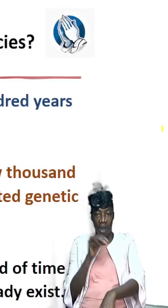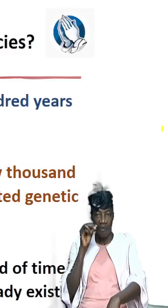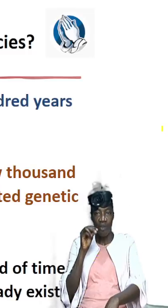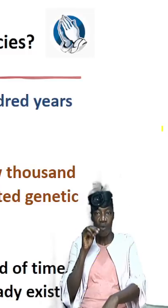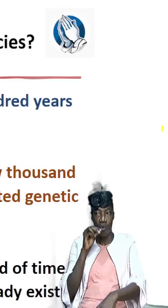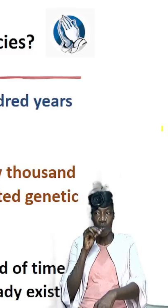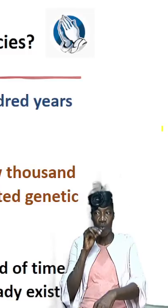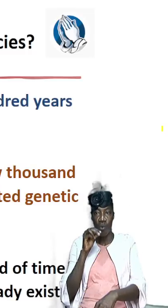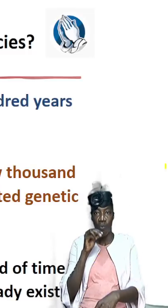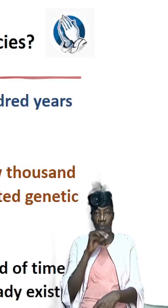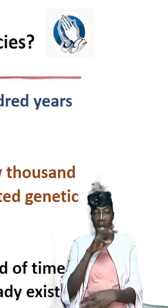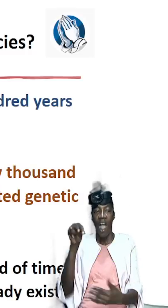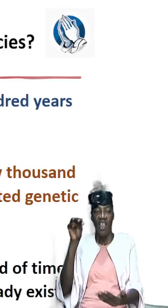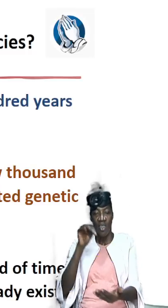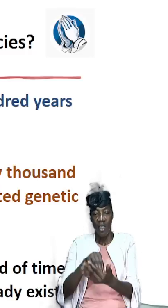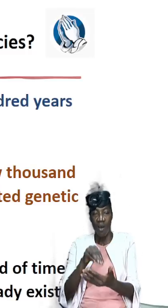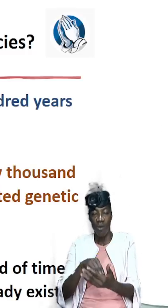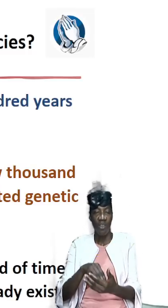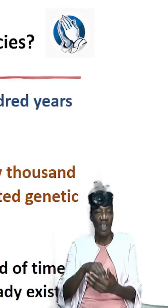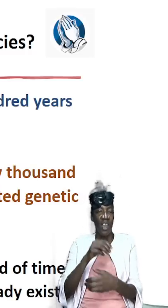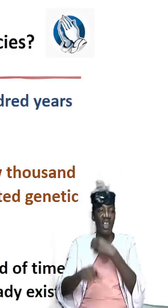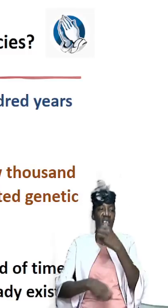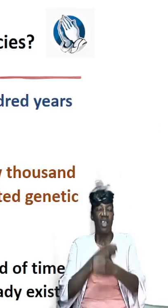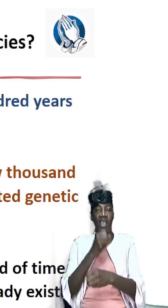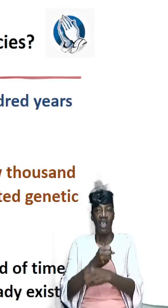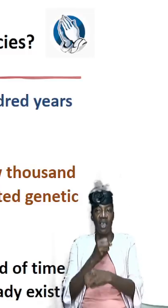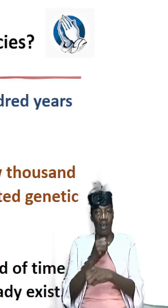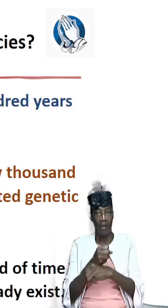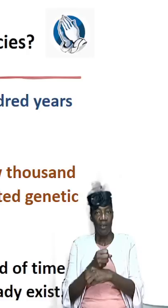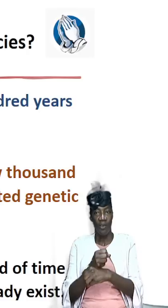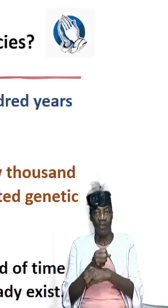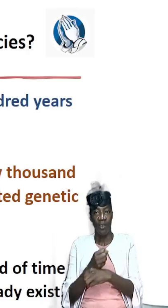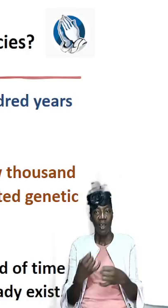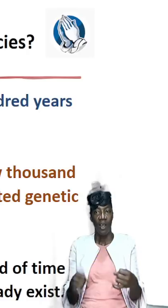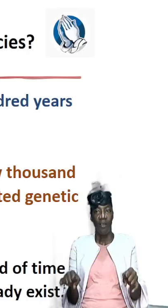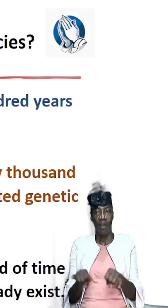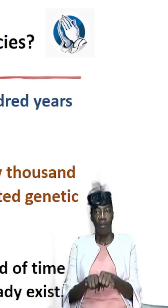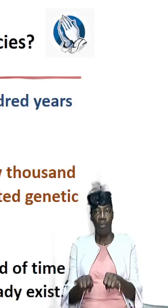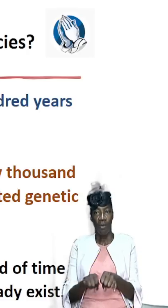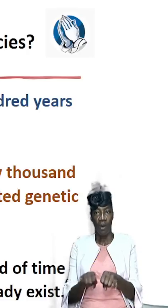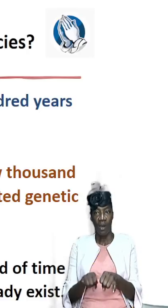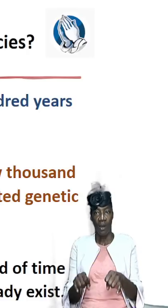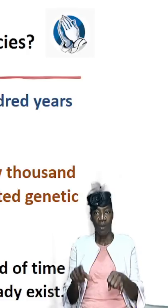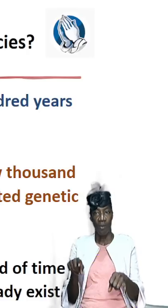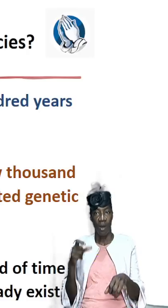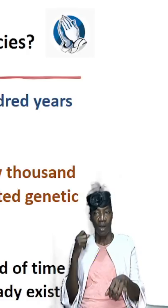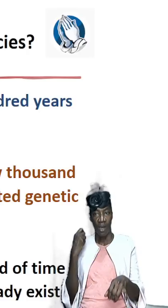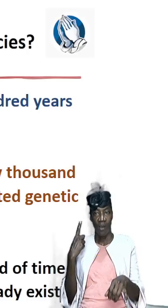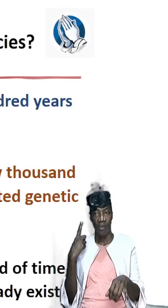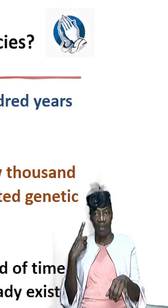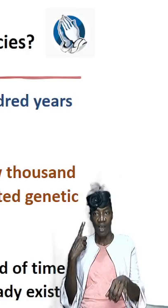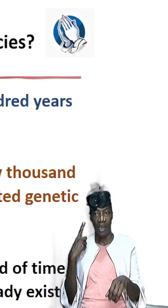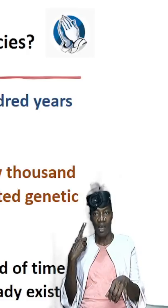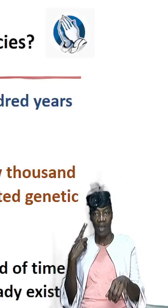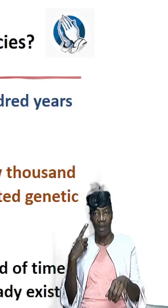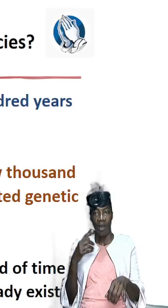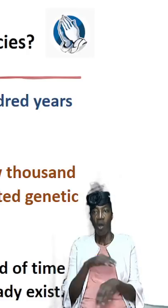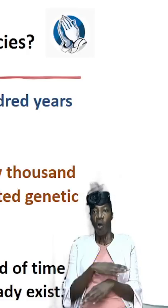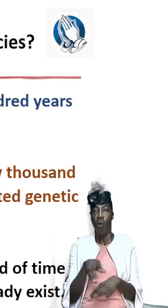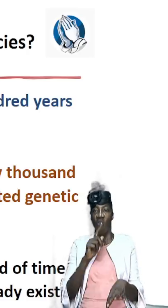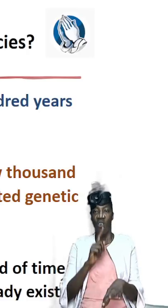know, in terms of genetic diversity. It is important that we understand that over